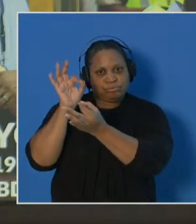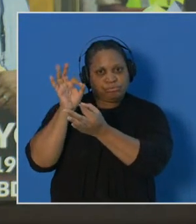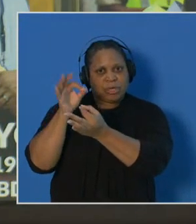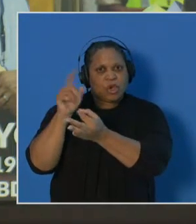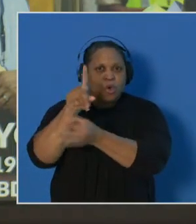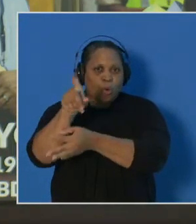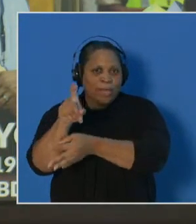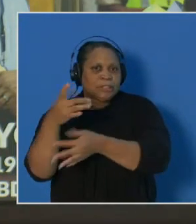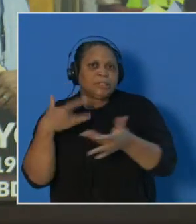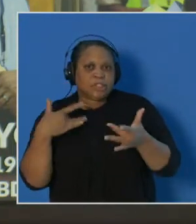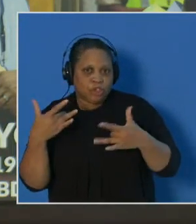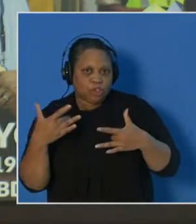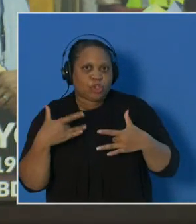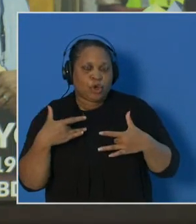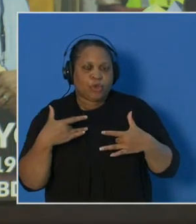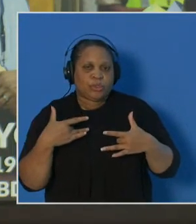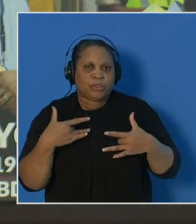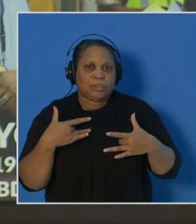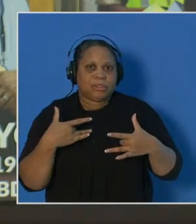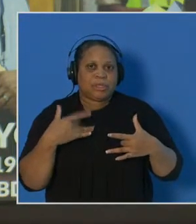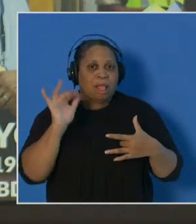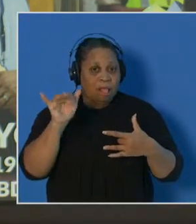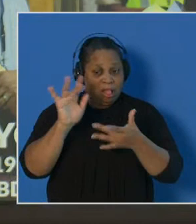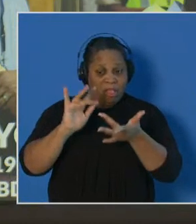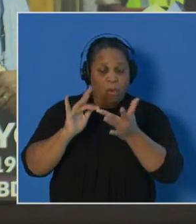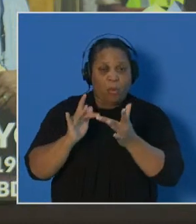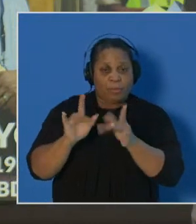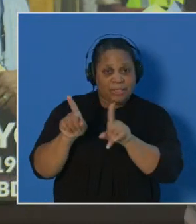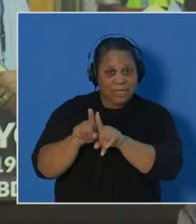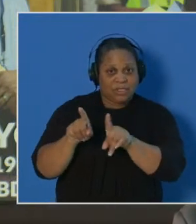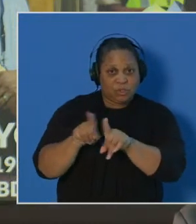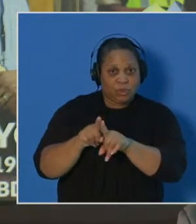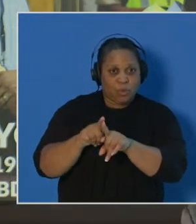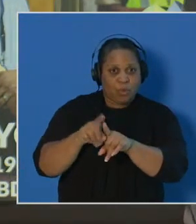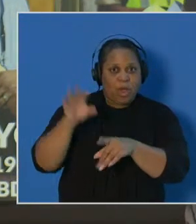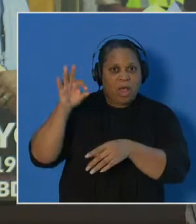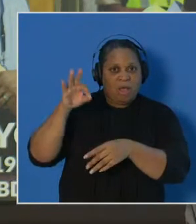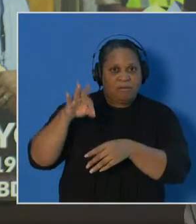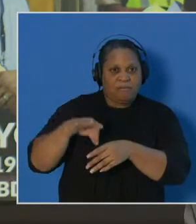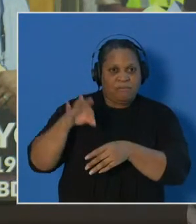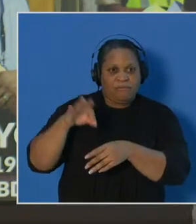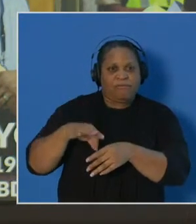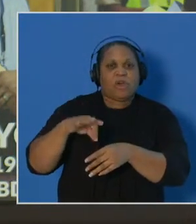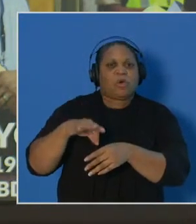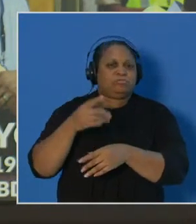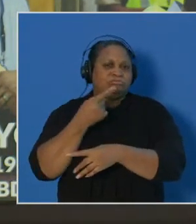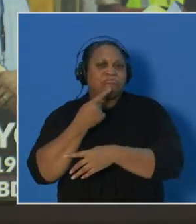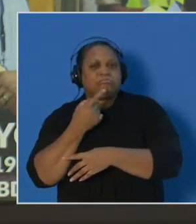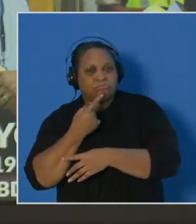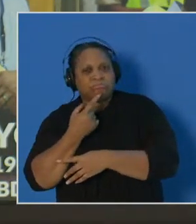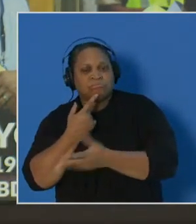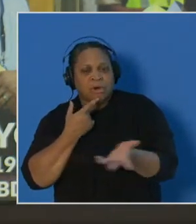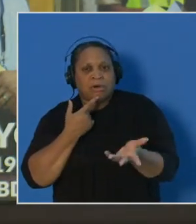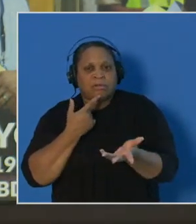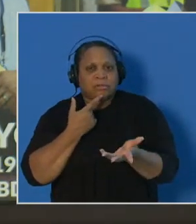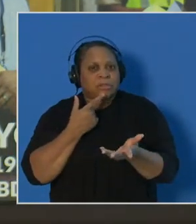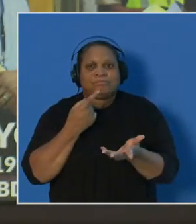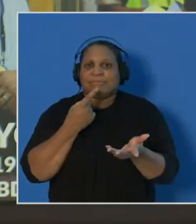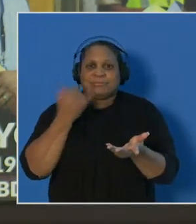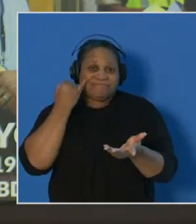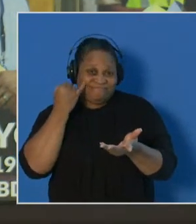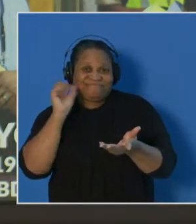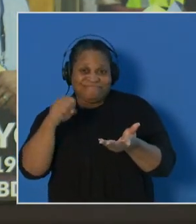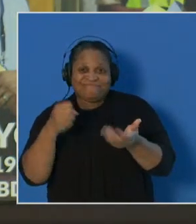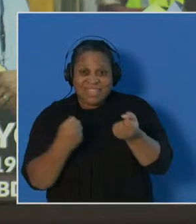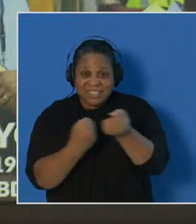and concerns. On that website, of course, you can vote up and down various remarks and say whether or not you support